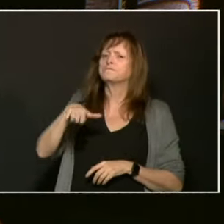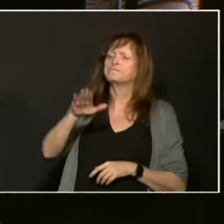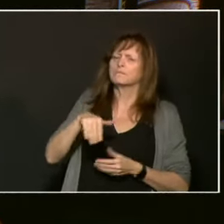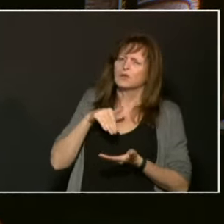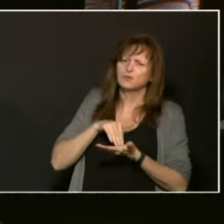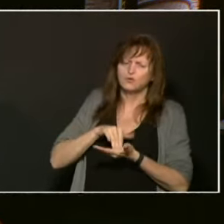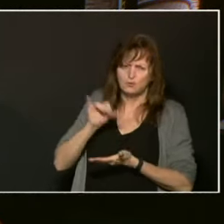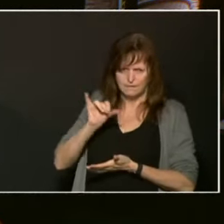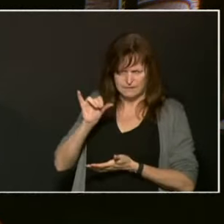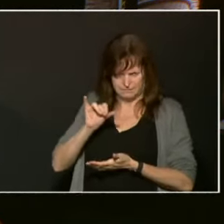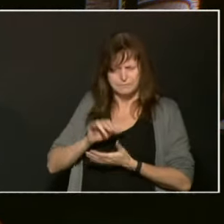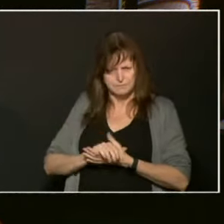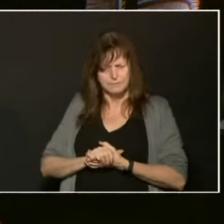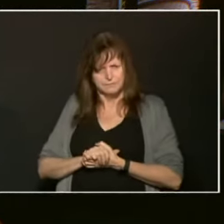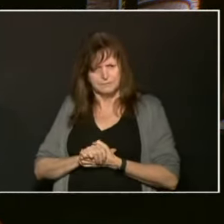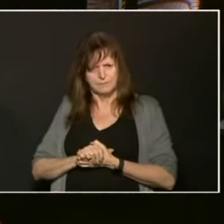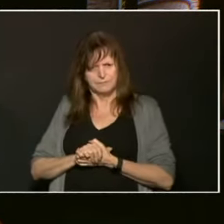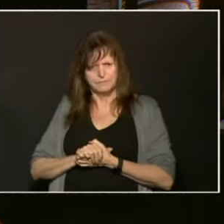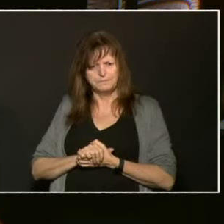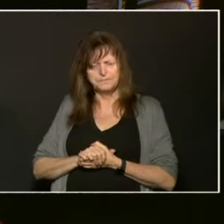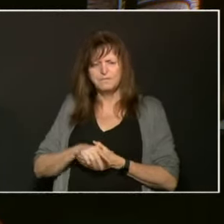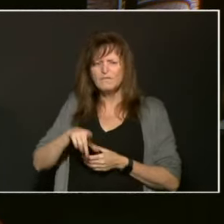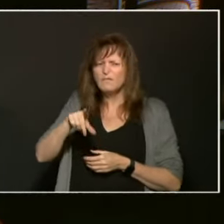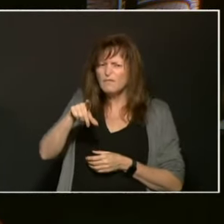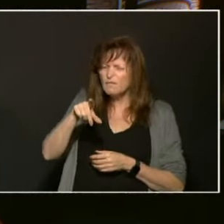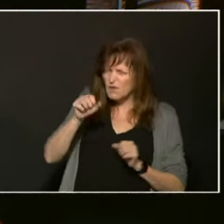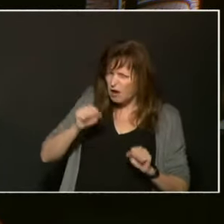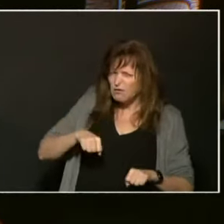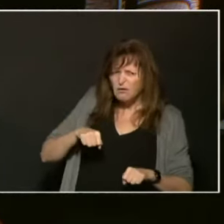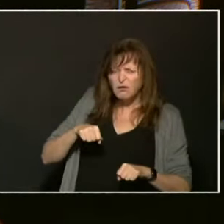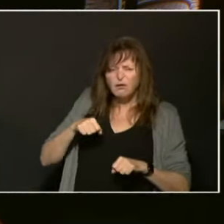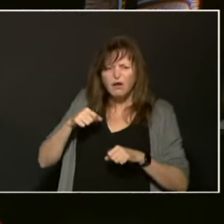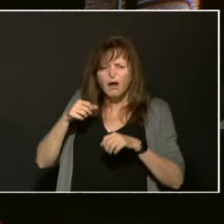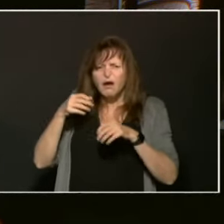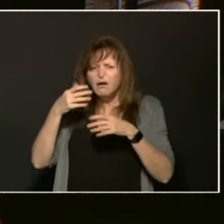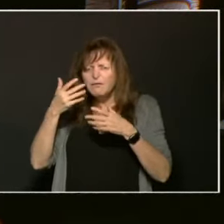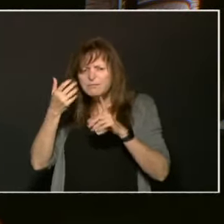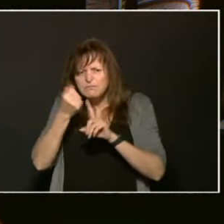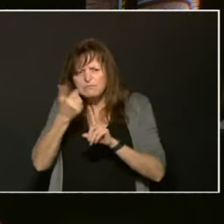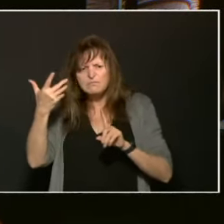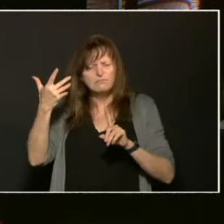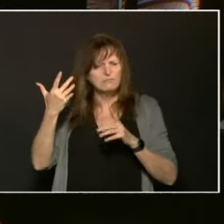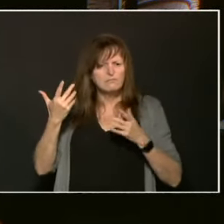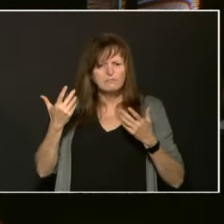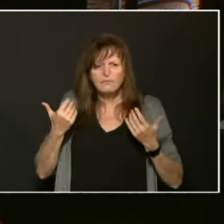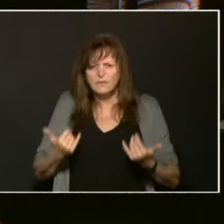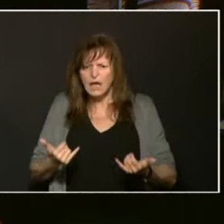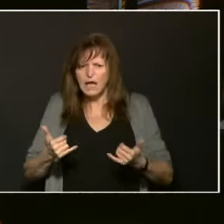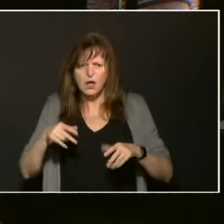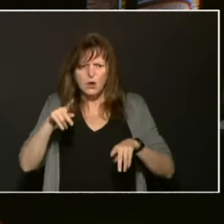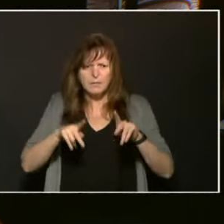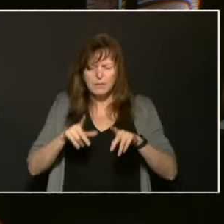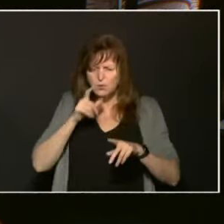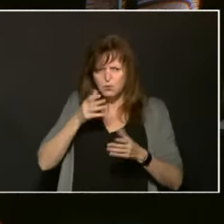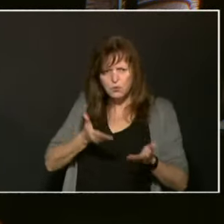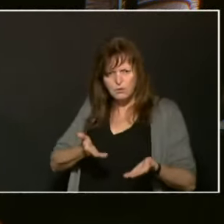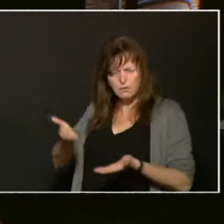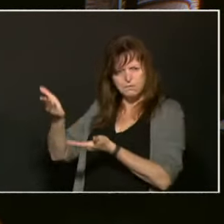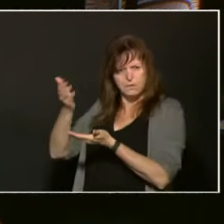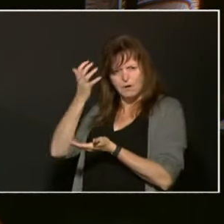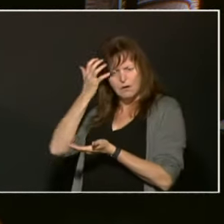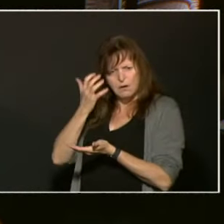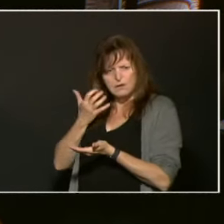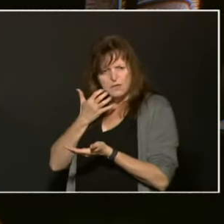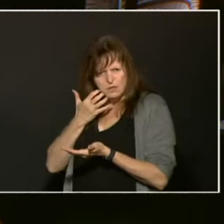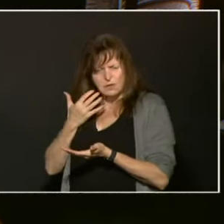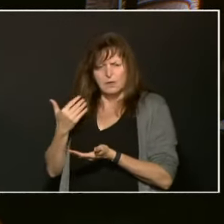insights into the people going into hospital now with COVID? On Monday, I think it was you or Dr. Williams